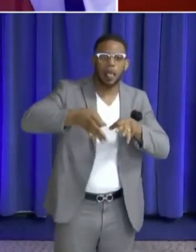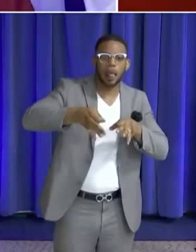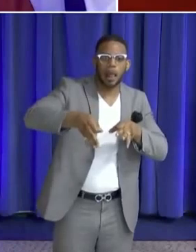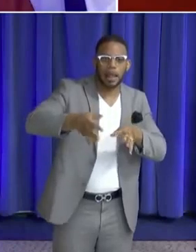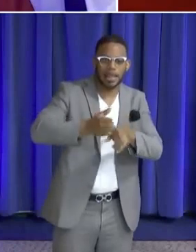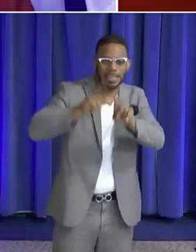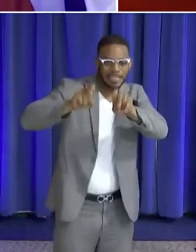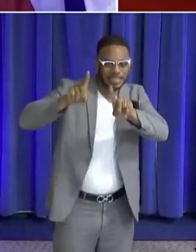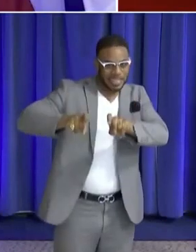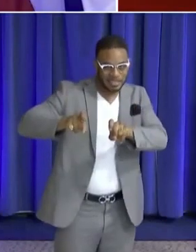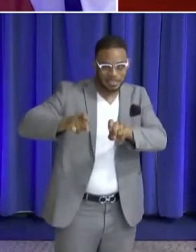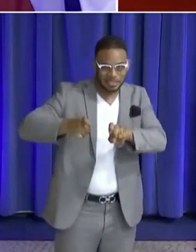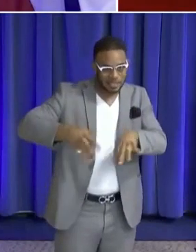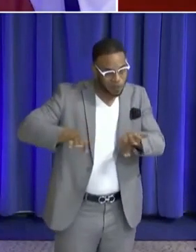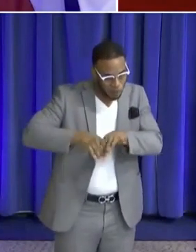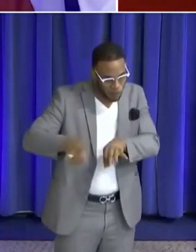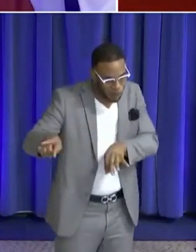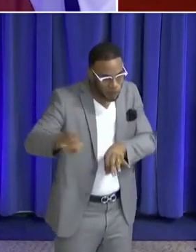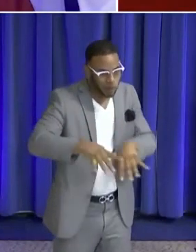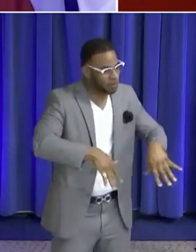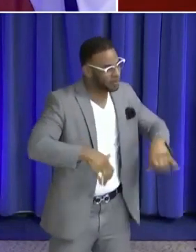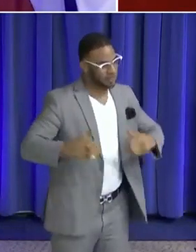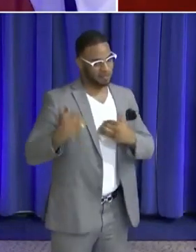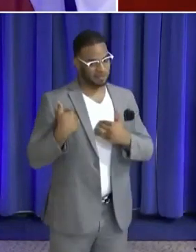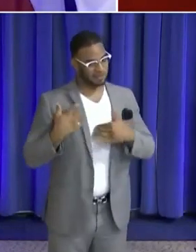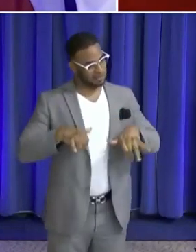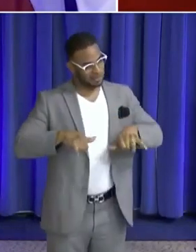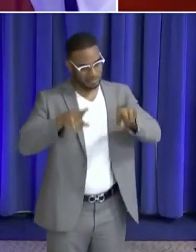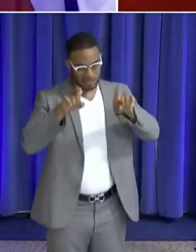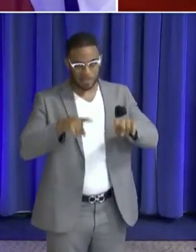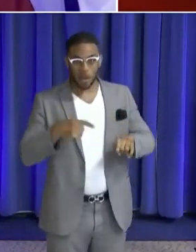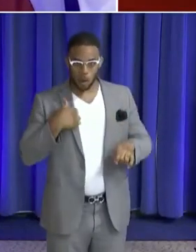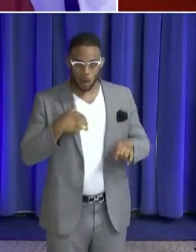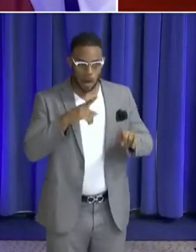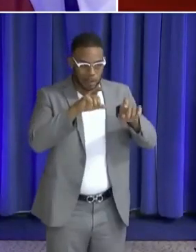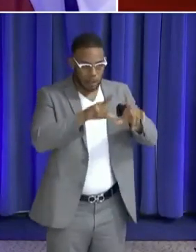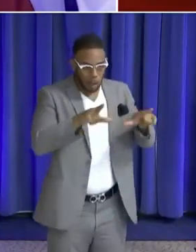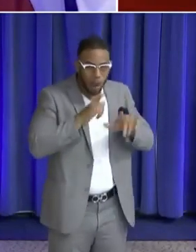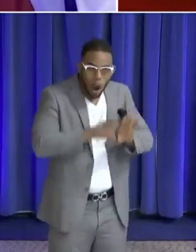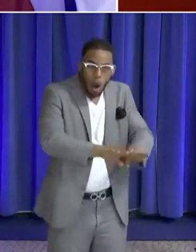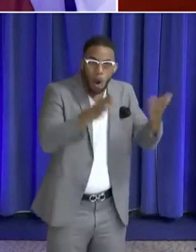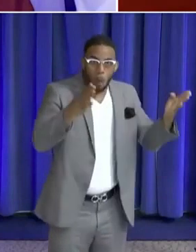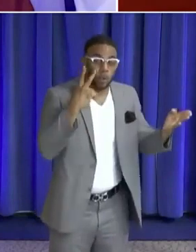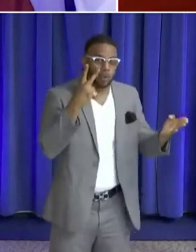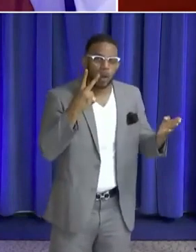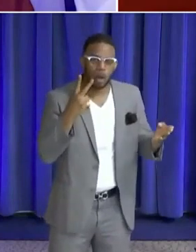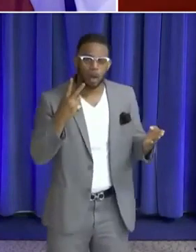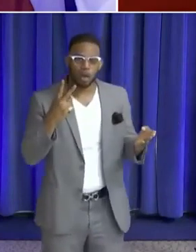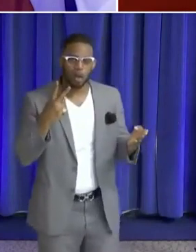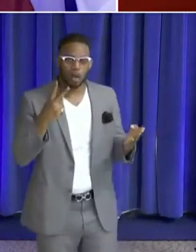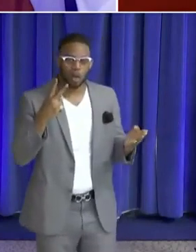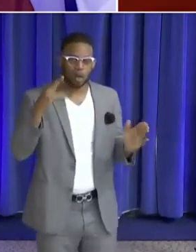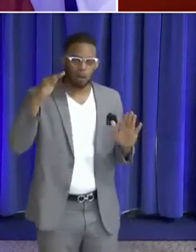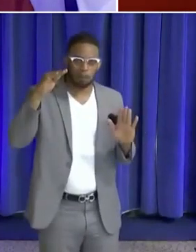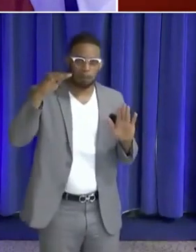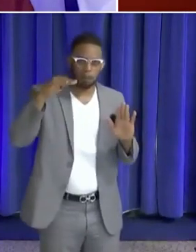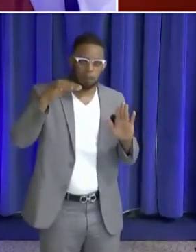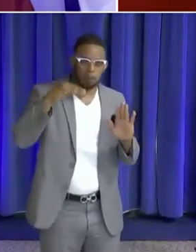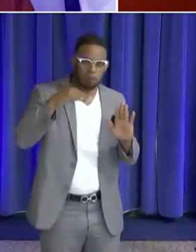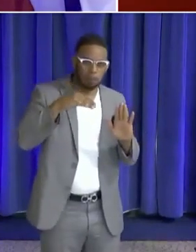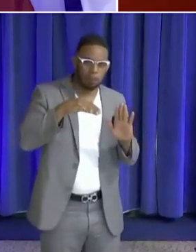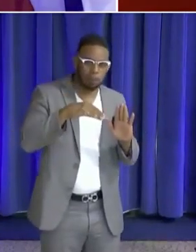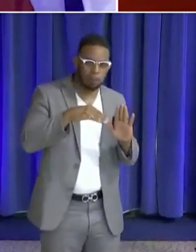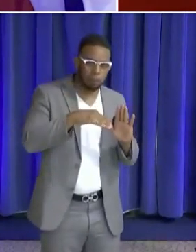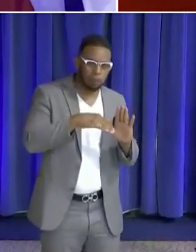getting tested. Our testing locations are open. We saw a lull in testing and people going